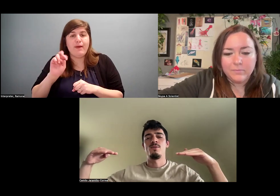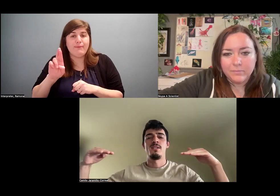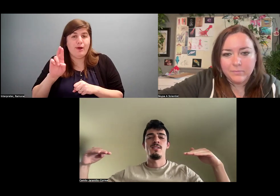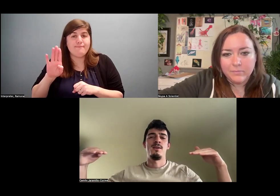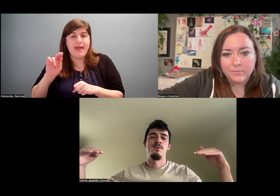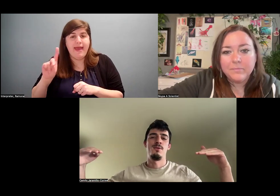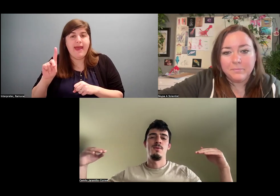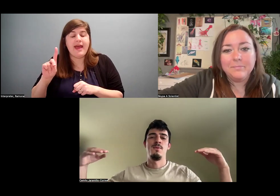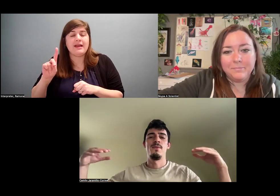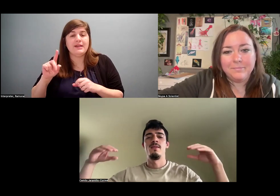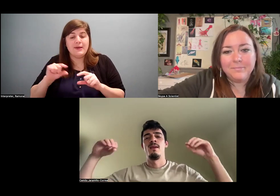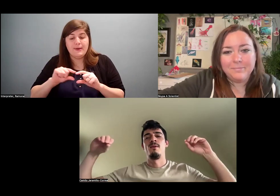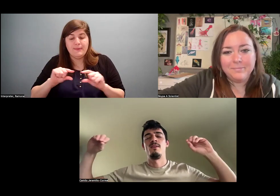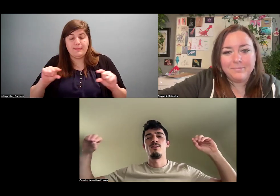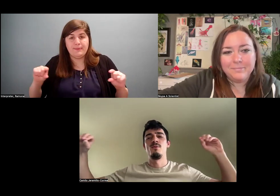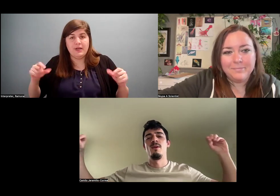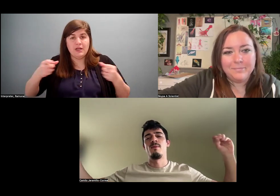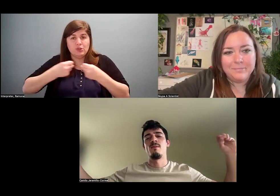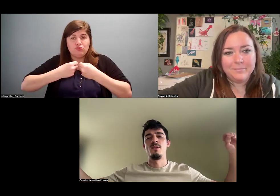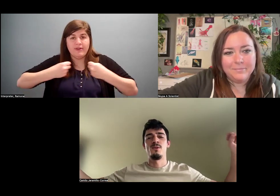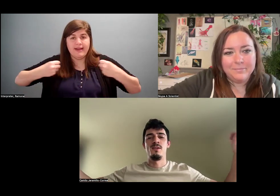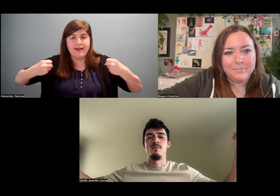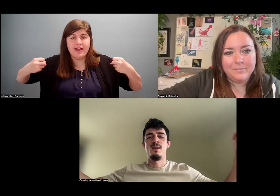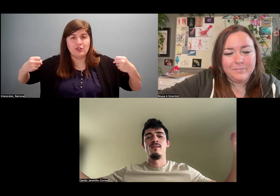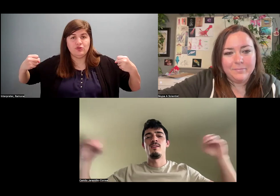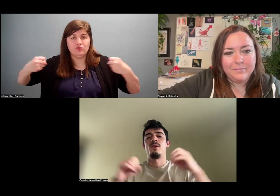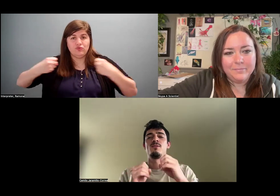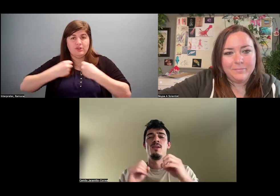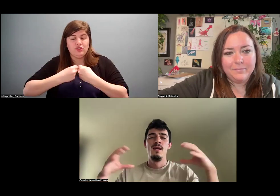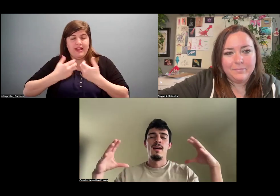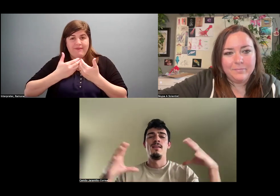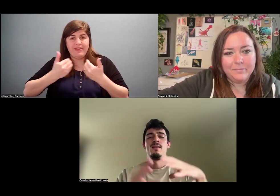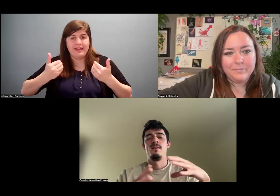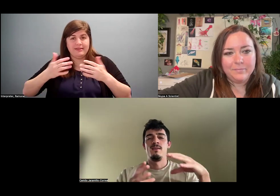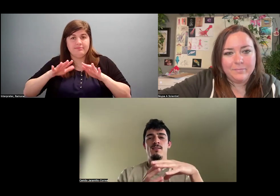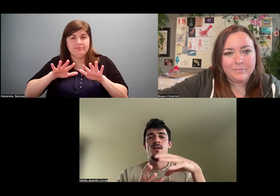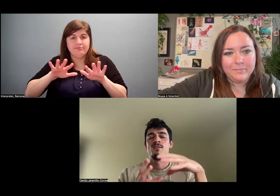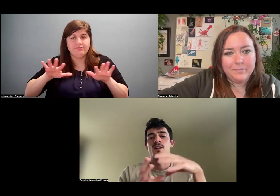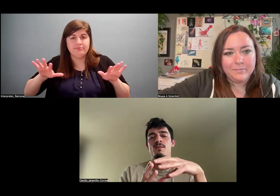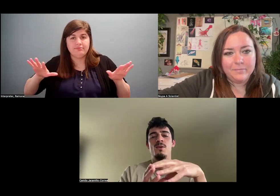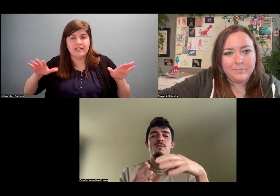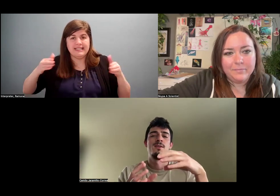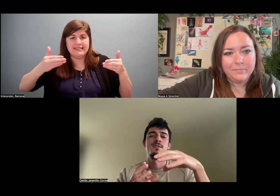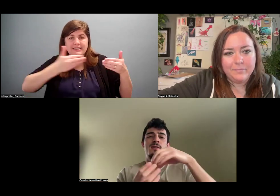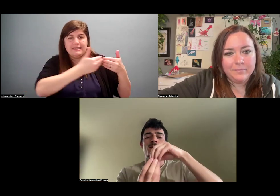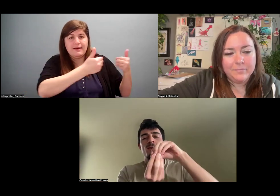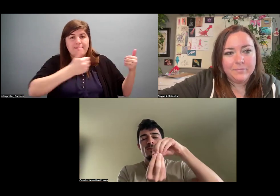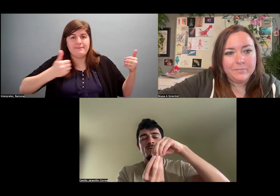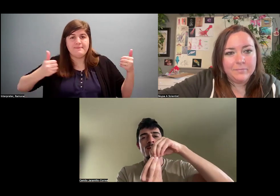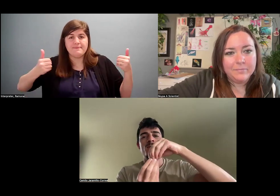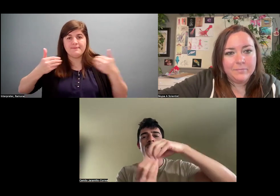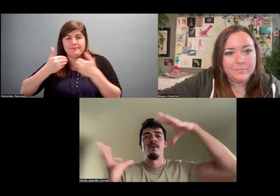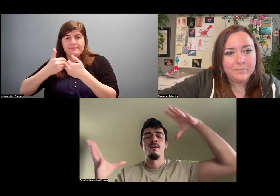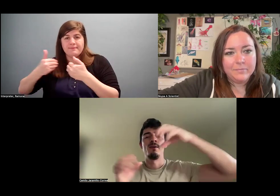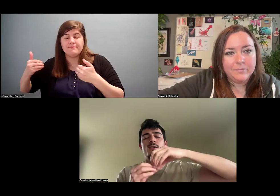getting stretched out. So everything is just moving apart from each other in space. And that's because at the start of the universe, everything was